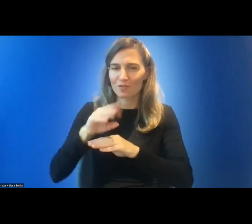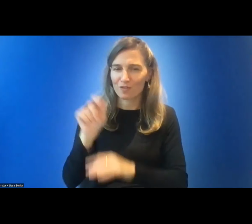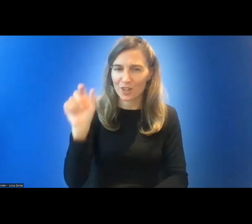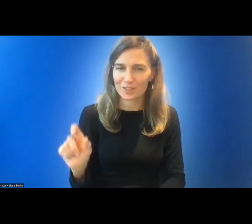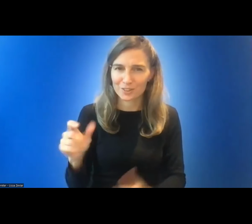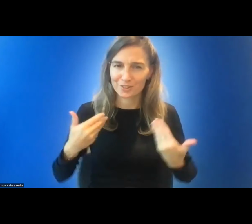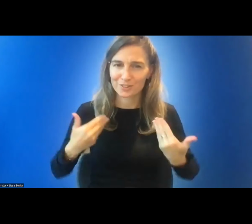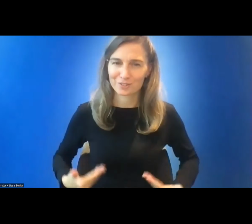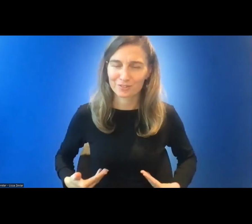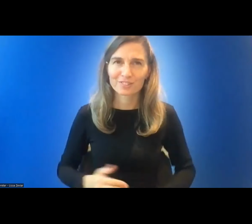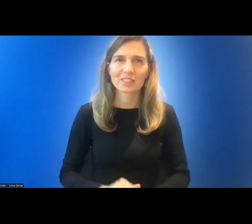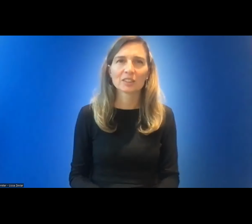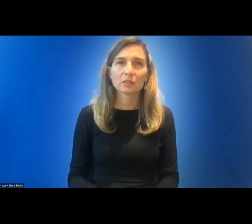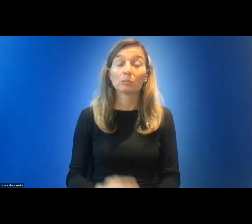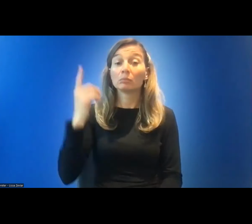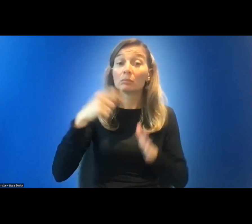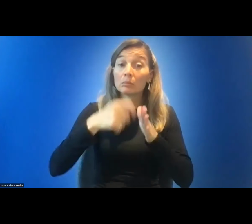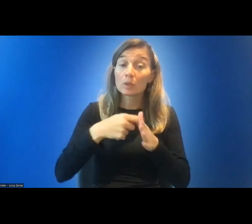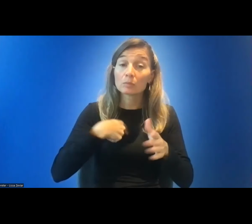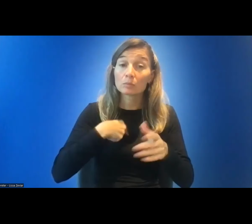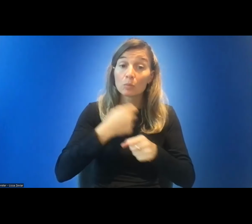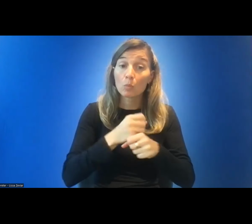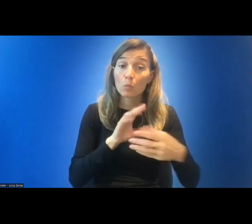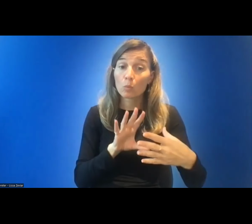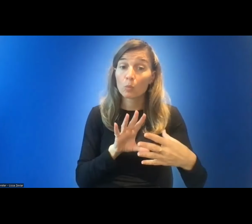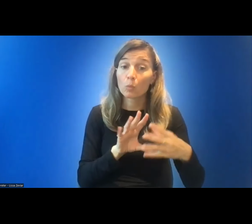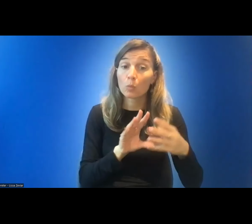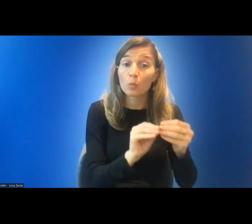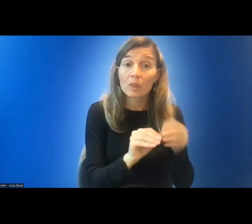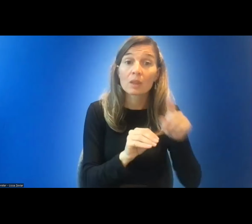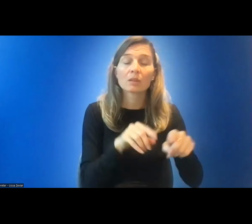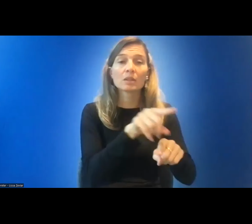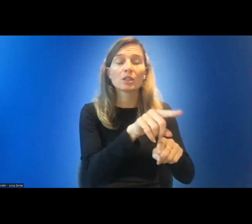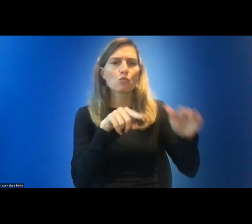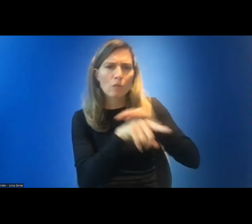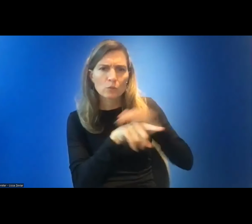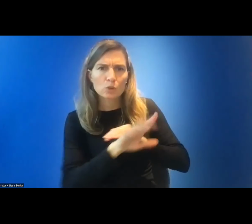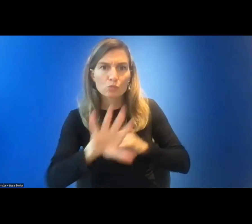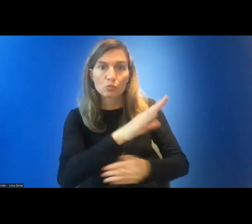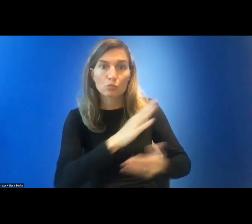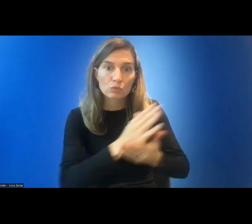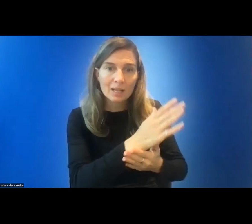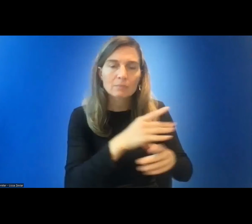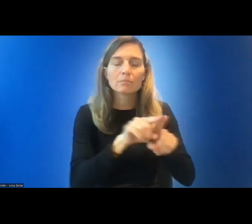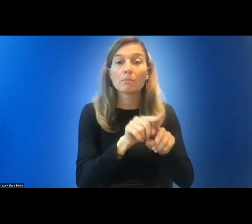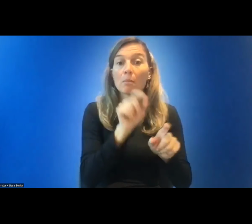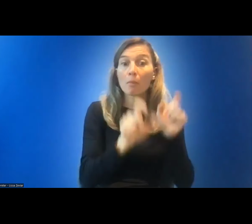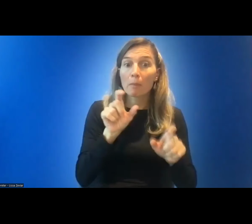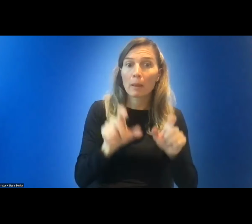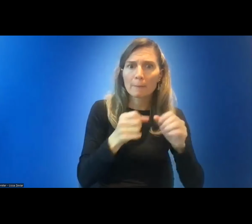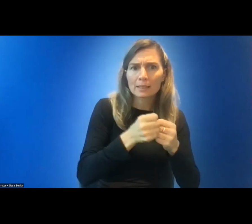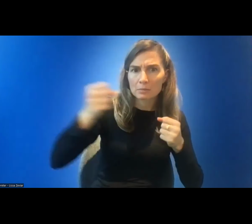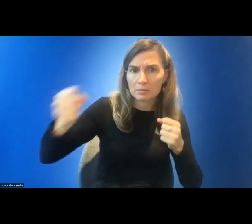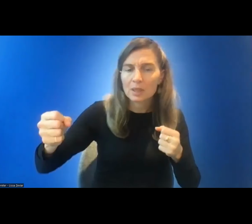the projects that I work on is on rights of refugees and displaced persons with disabilities. Thank you so much